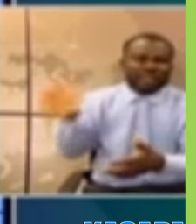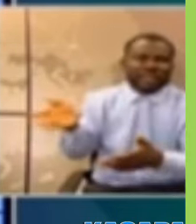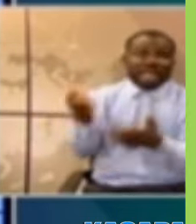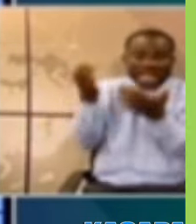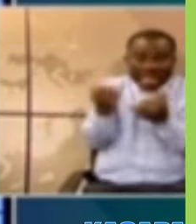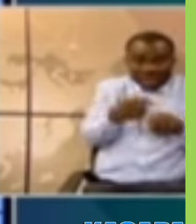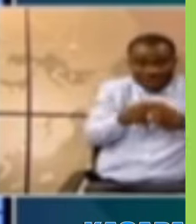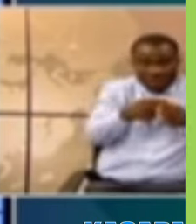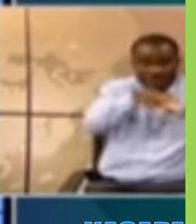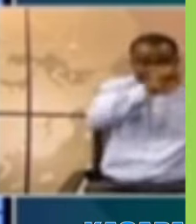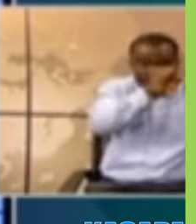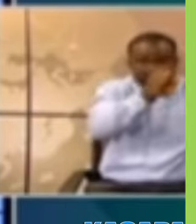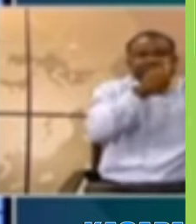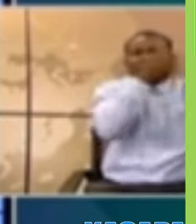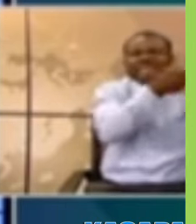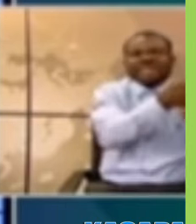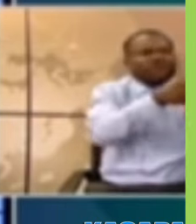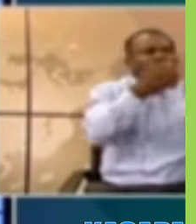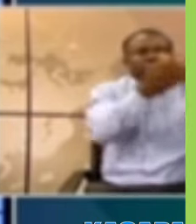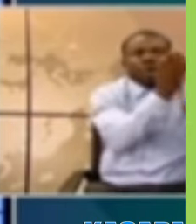a one. One first year, no enemy.